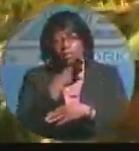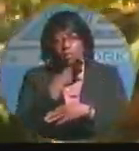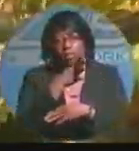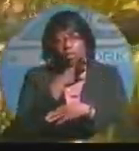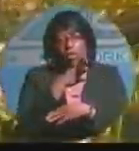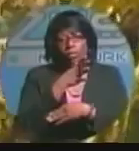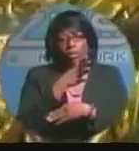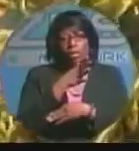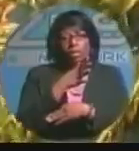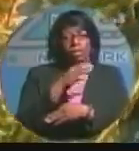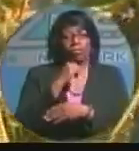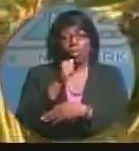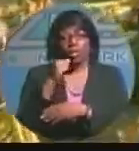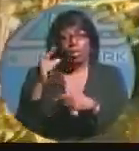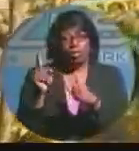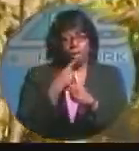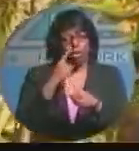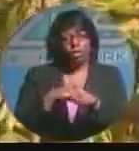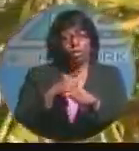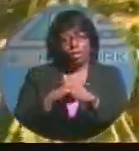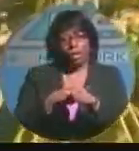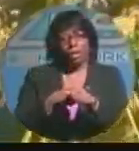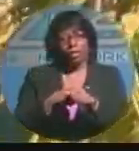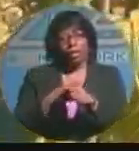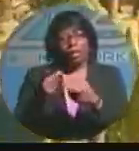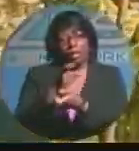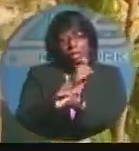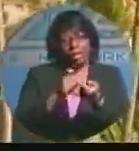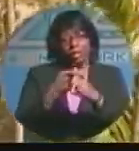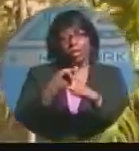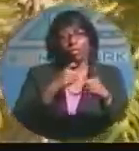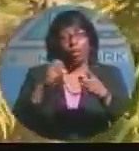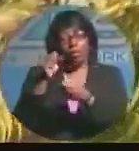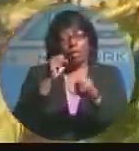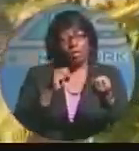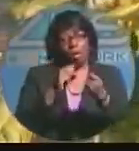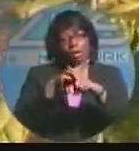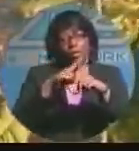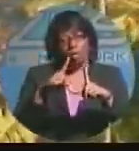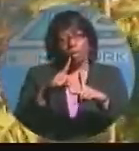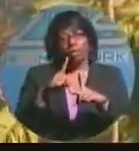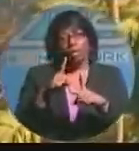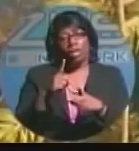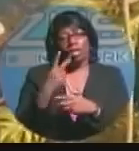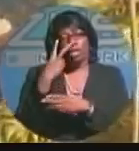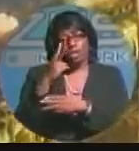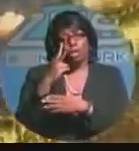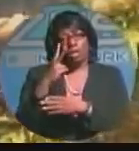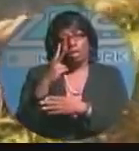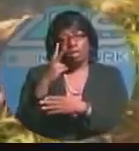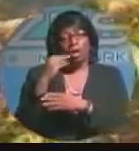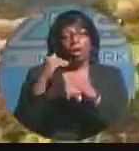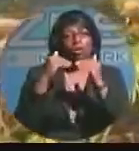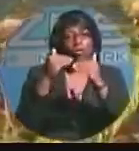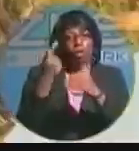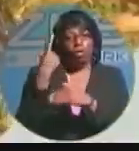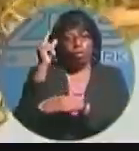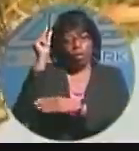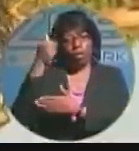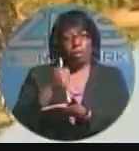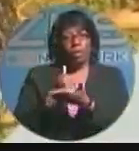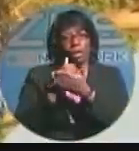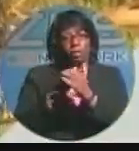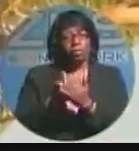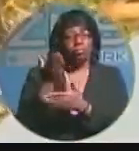this is not the first time his farm was hit by a storm, Miller says he is looking forward to the government's assistance. The last hurricane, all